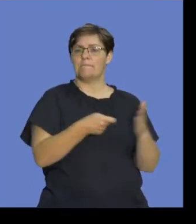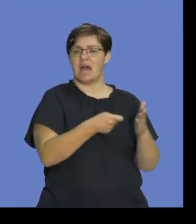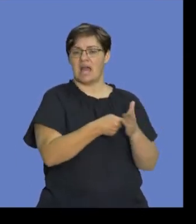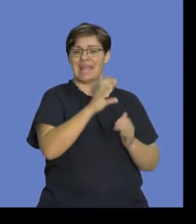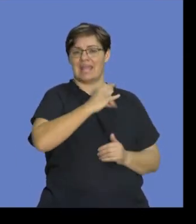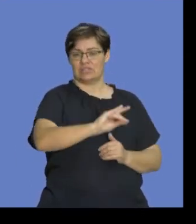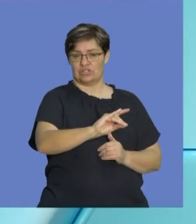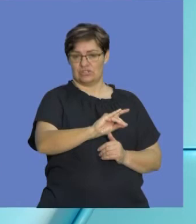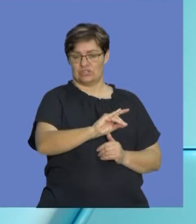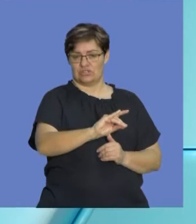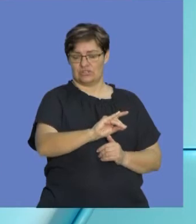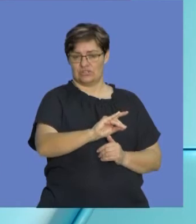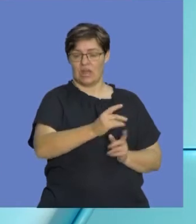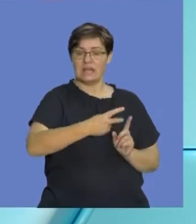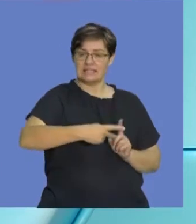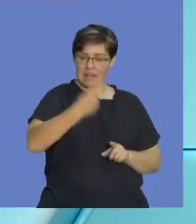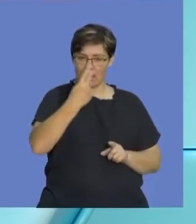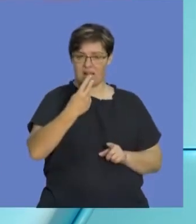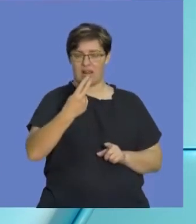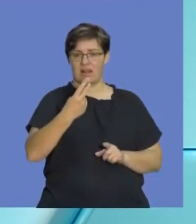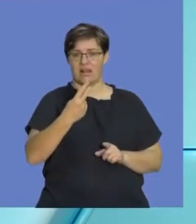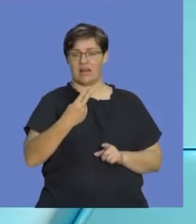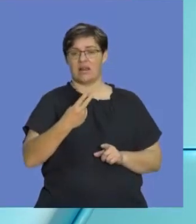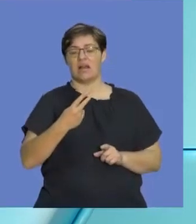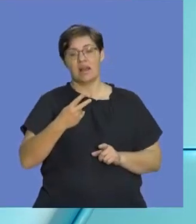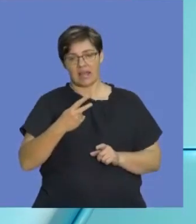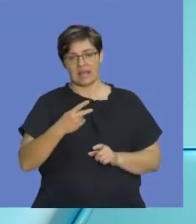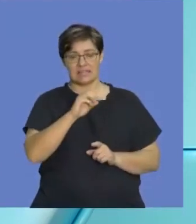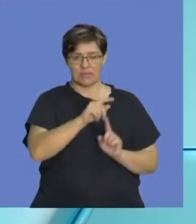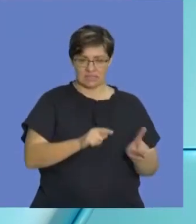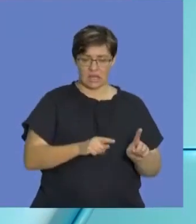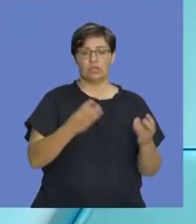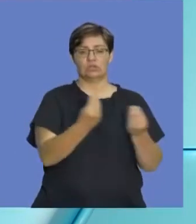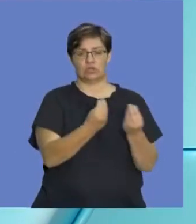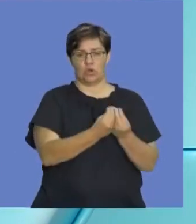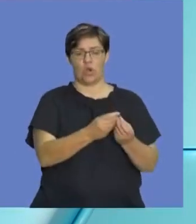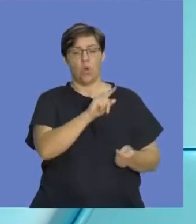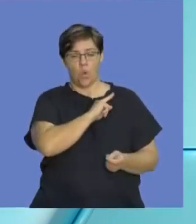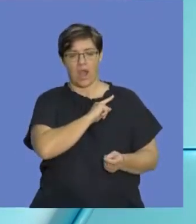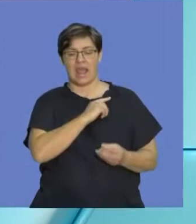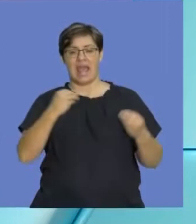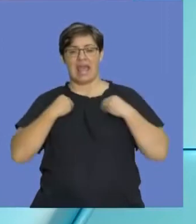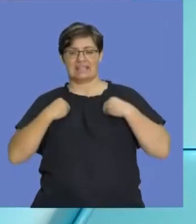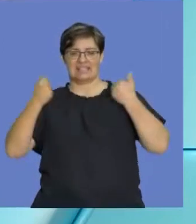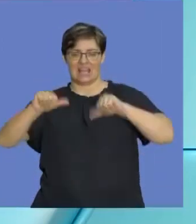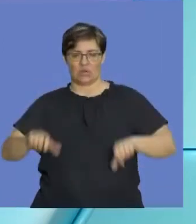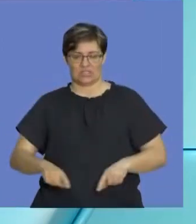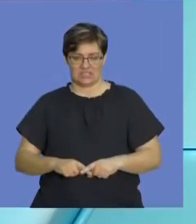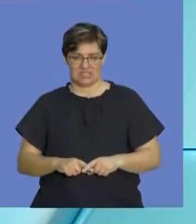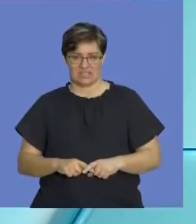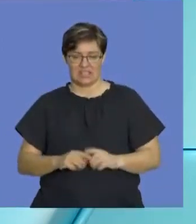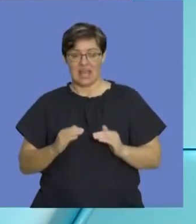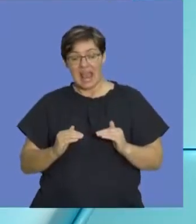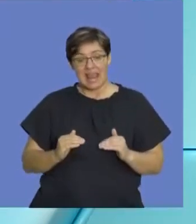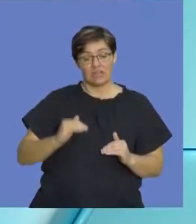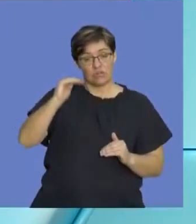for cash. Double entry, debit raw materials stock. Why? Asset account. Increasing on the